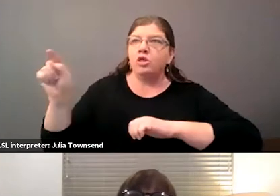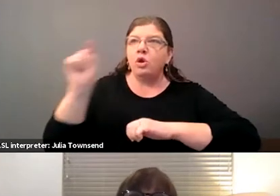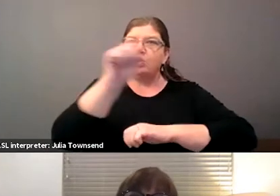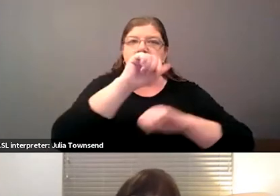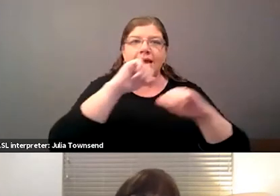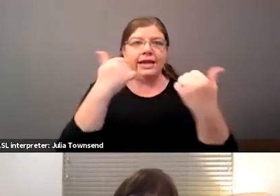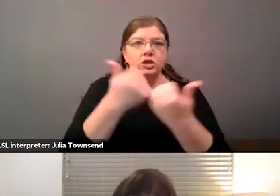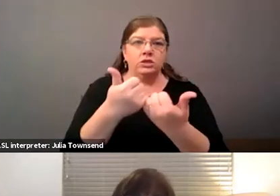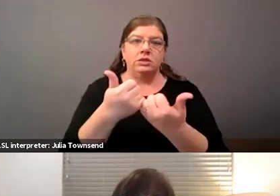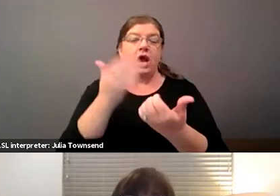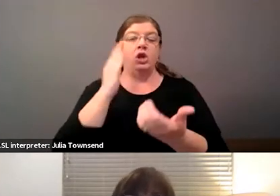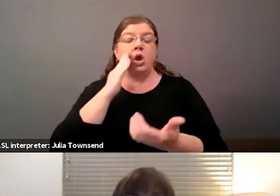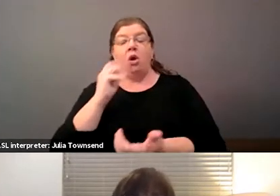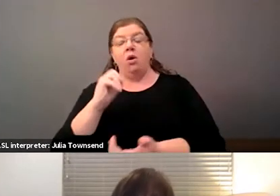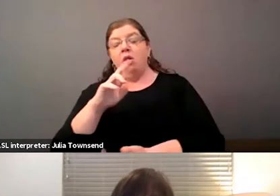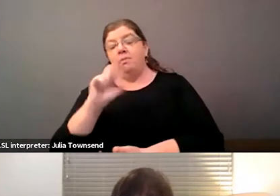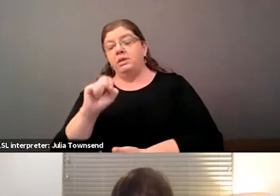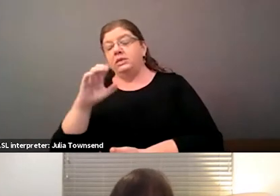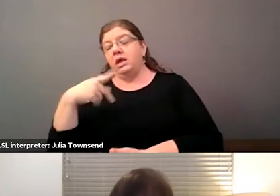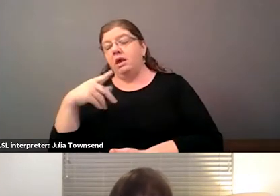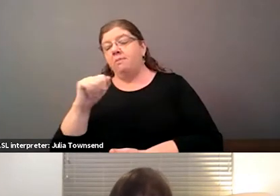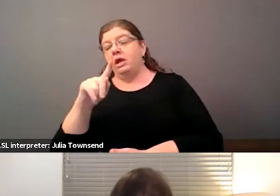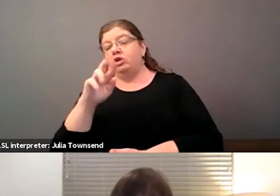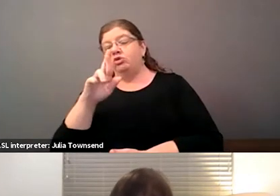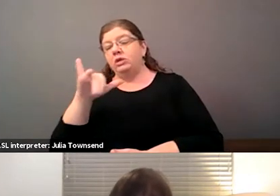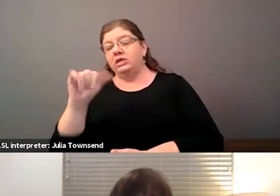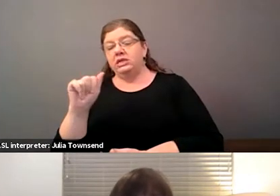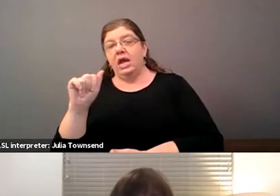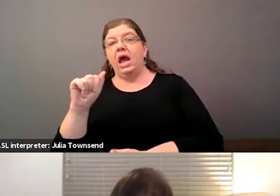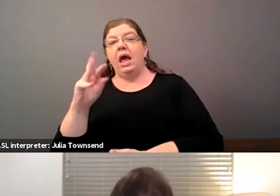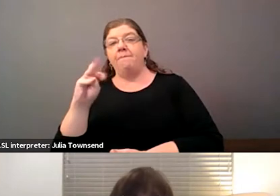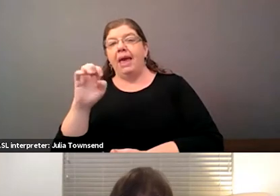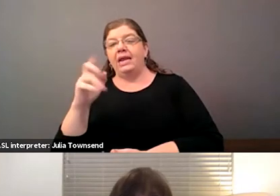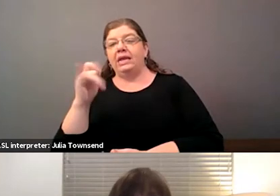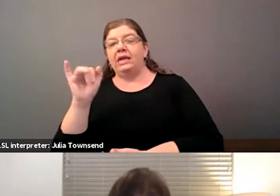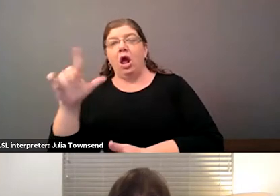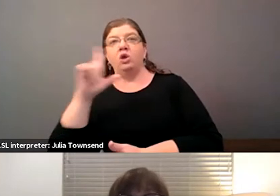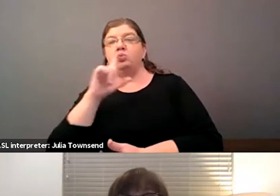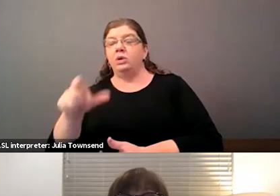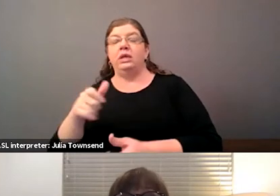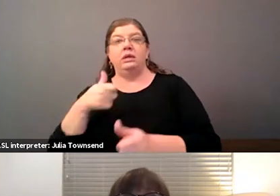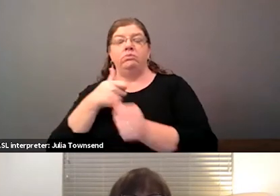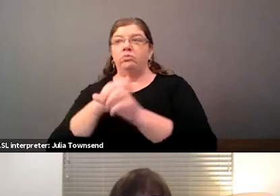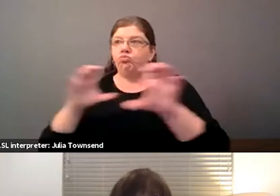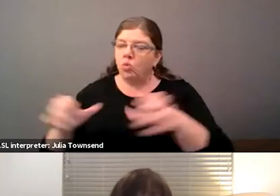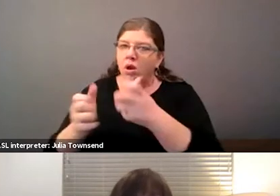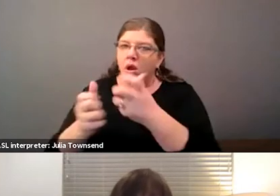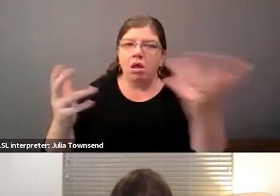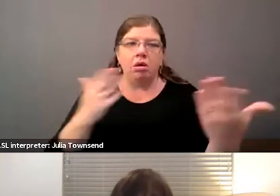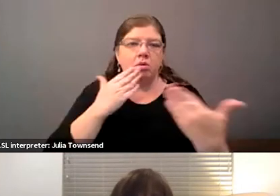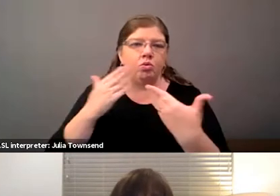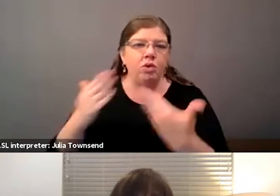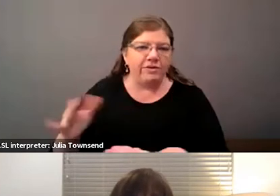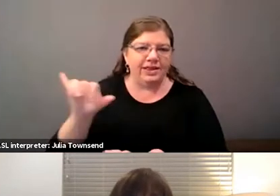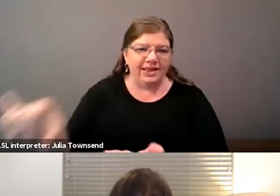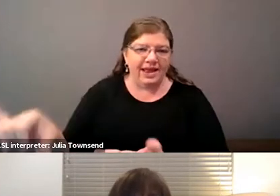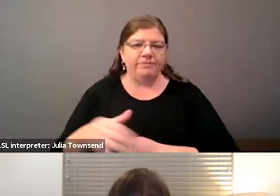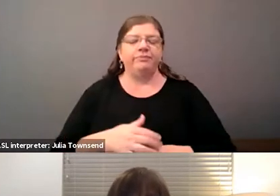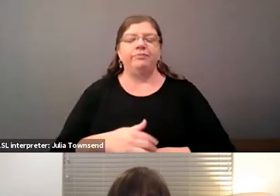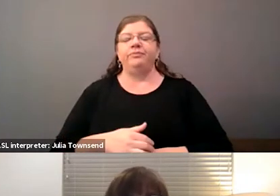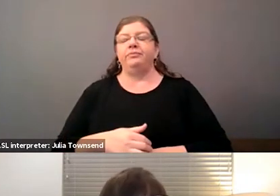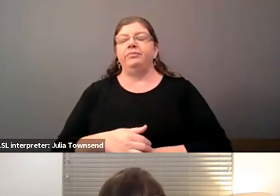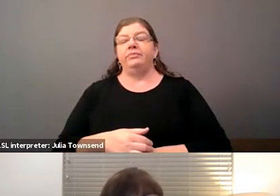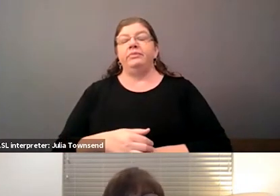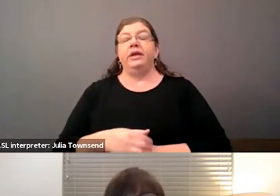know ms patricia madrigal is on it and i'm grateful for that and finally it's my turn to